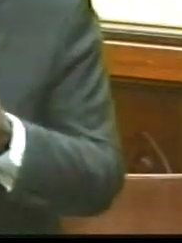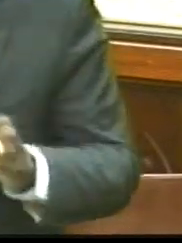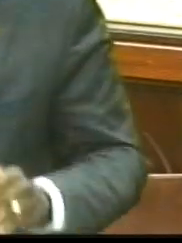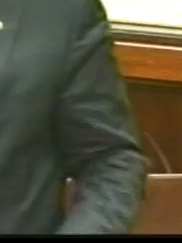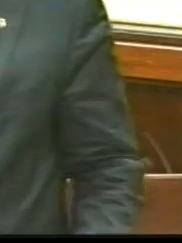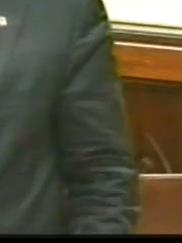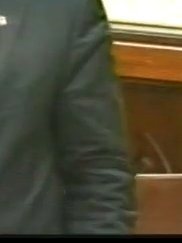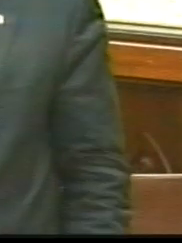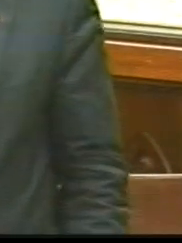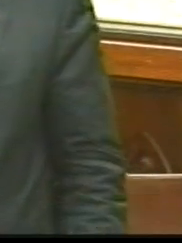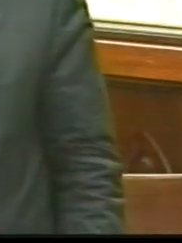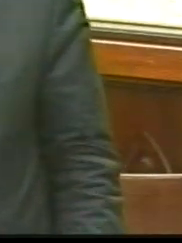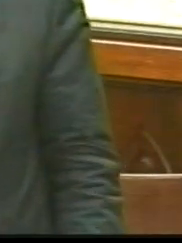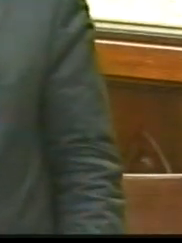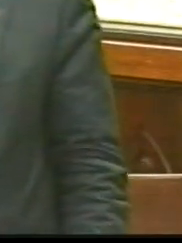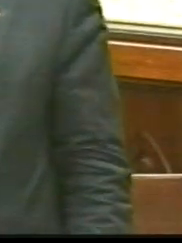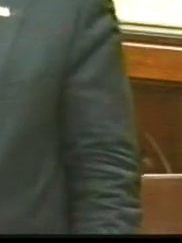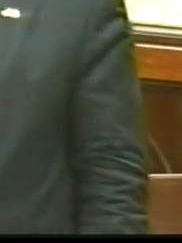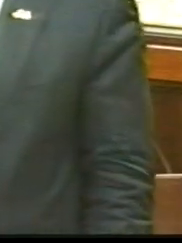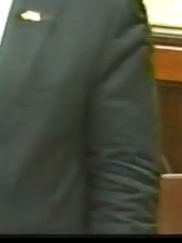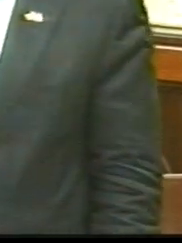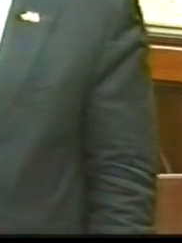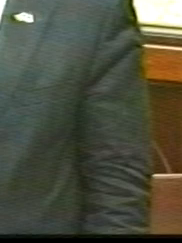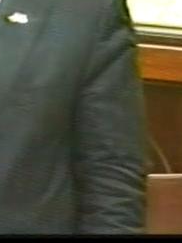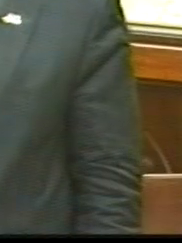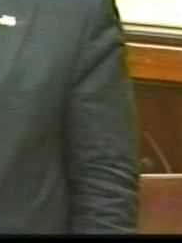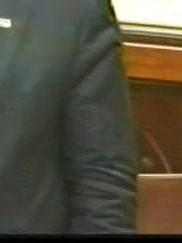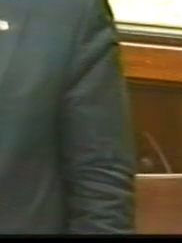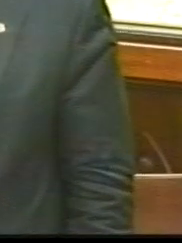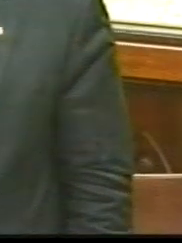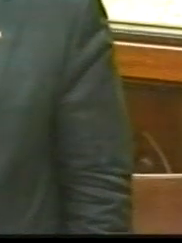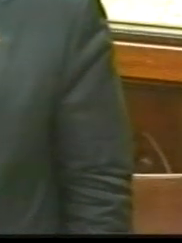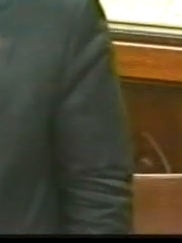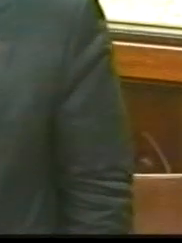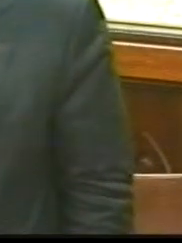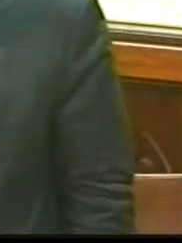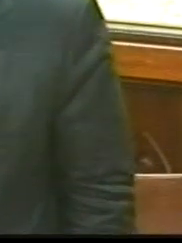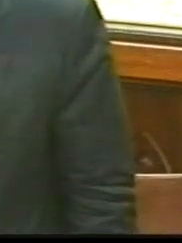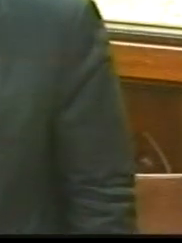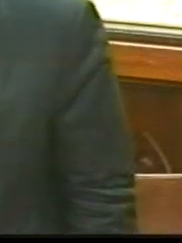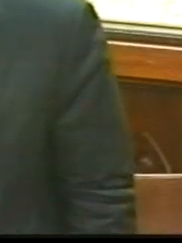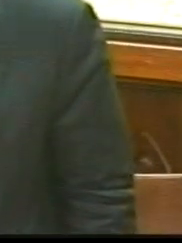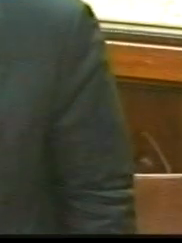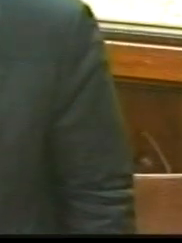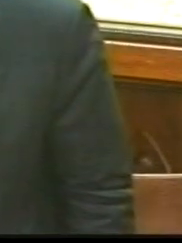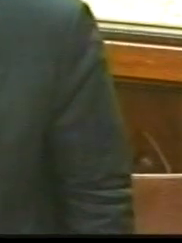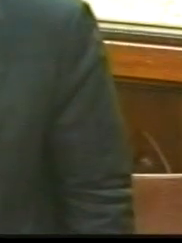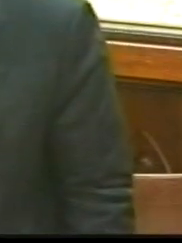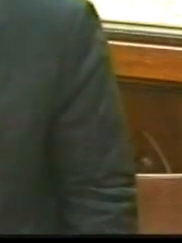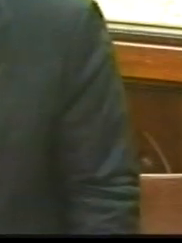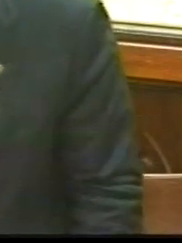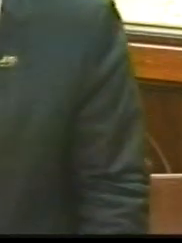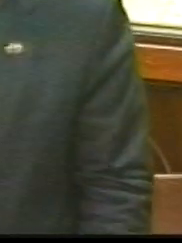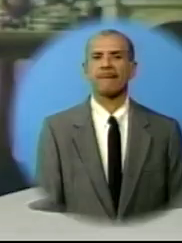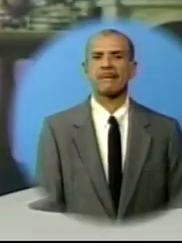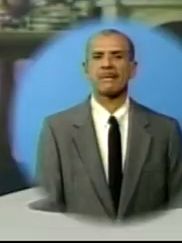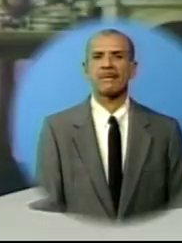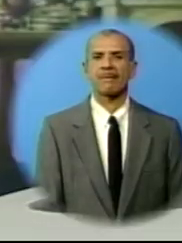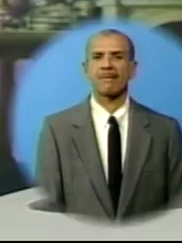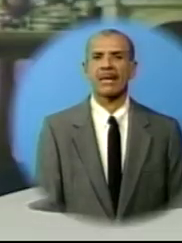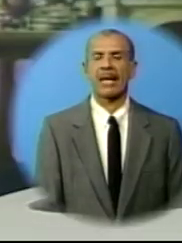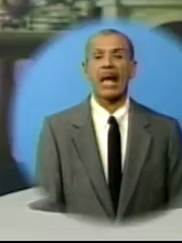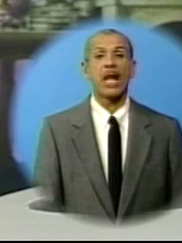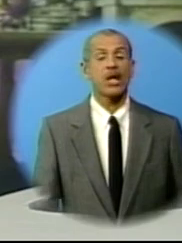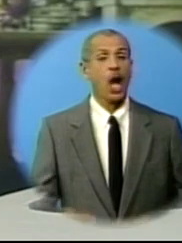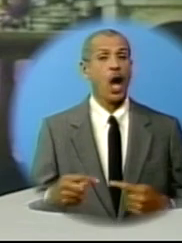to making sure that we leave Barbados a better place than it was when we came and found it.